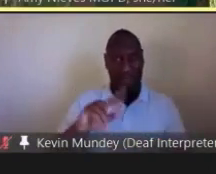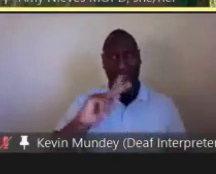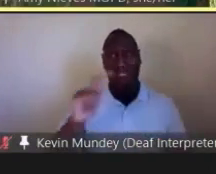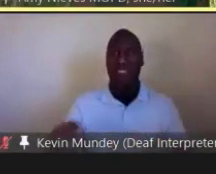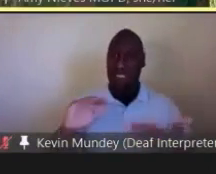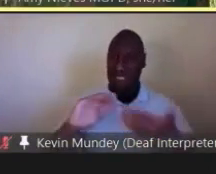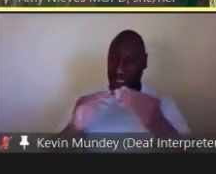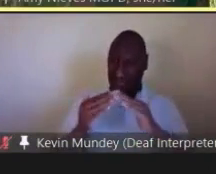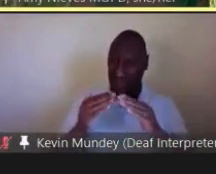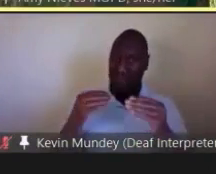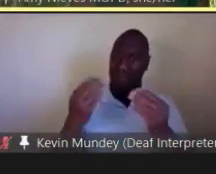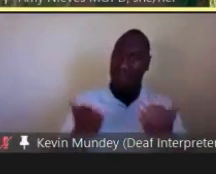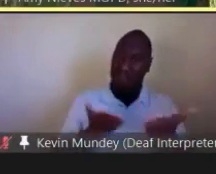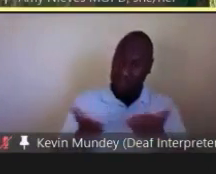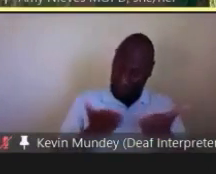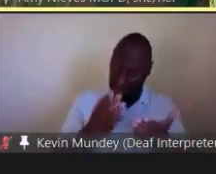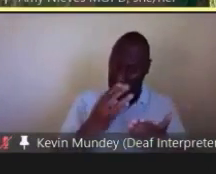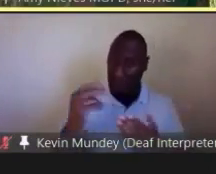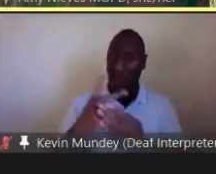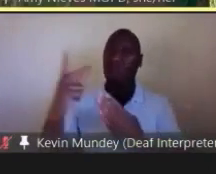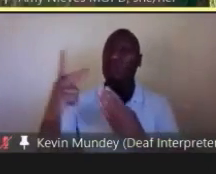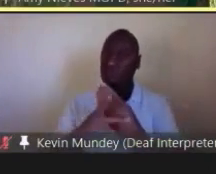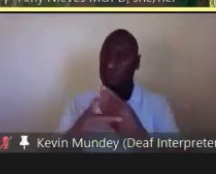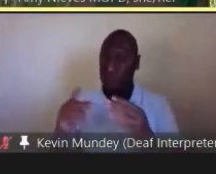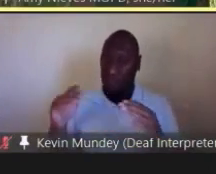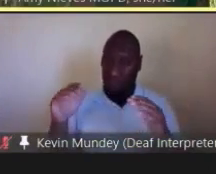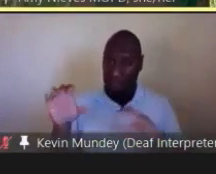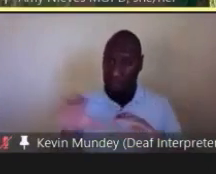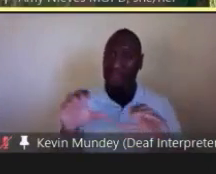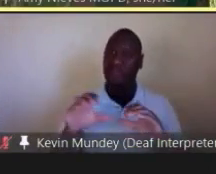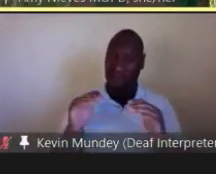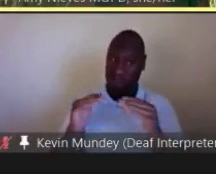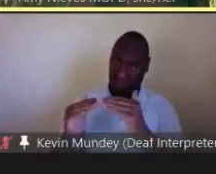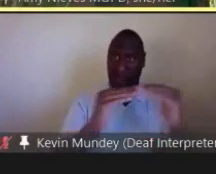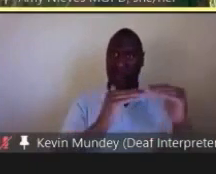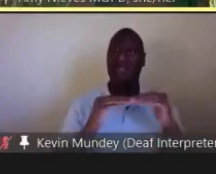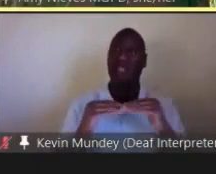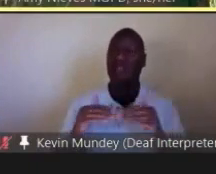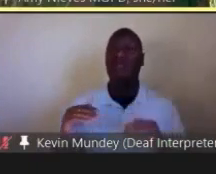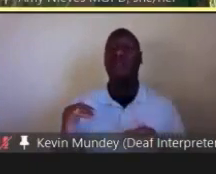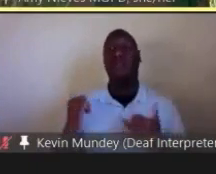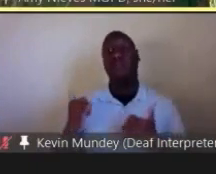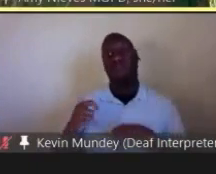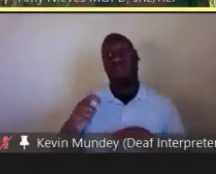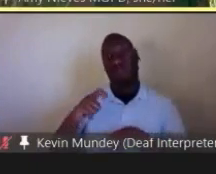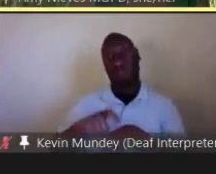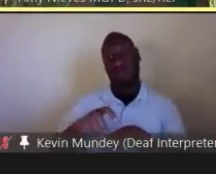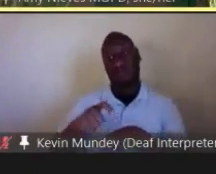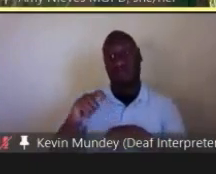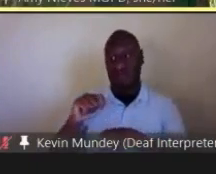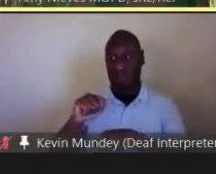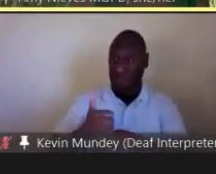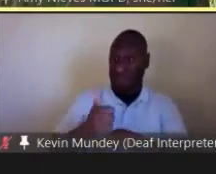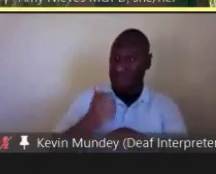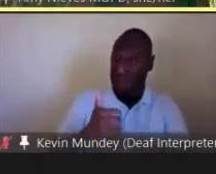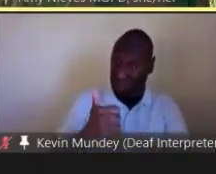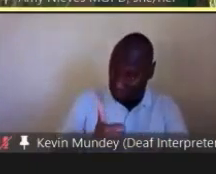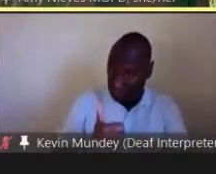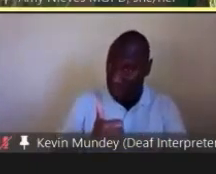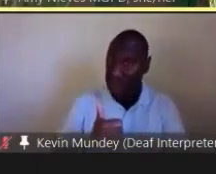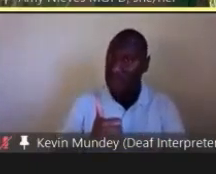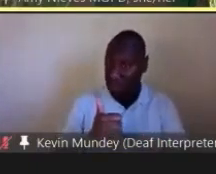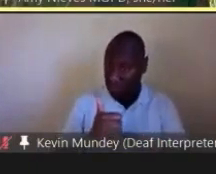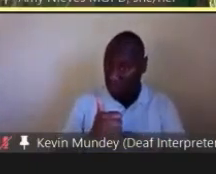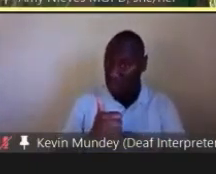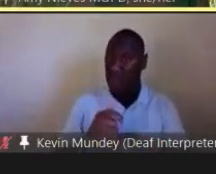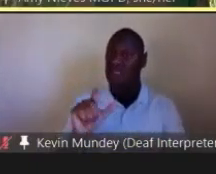activities. We are currently implementing our Title II ADA Transition Plan